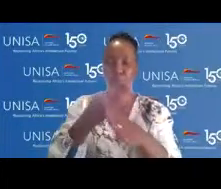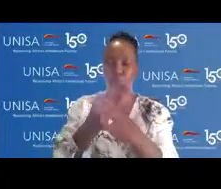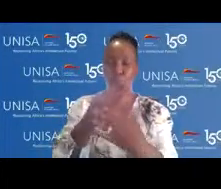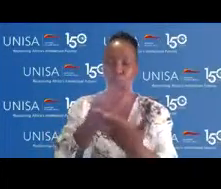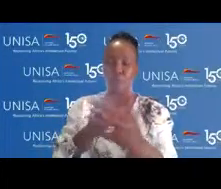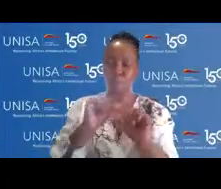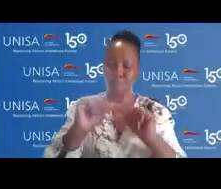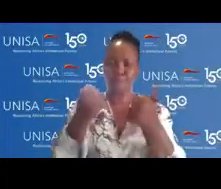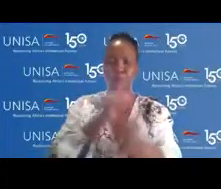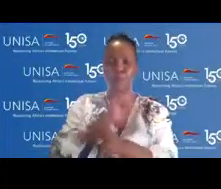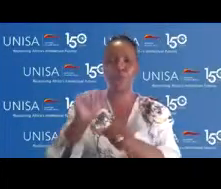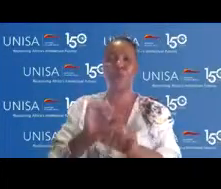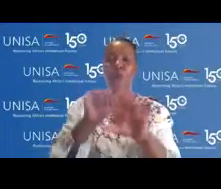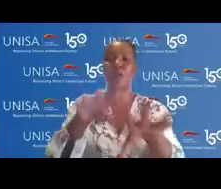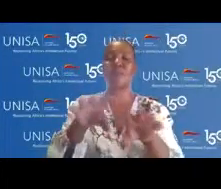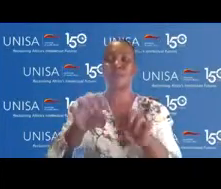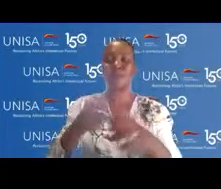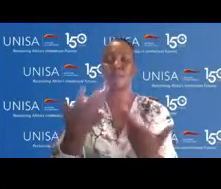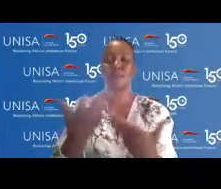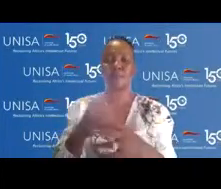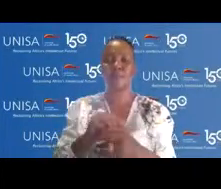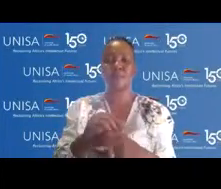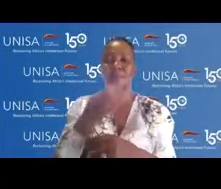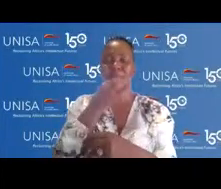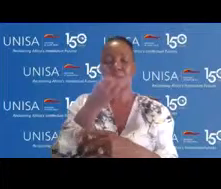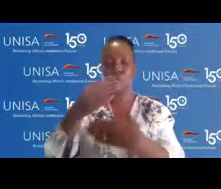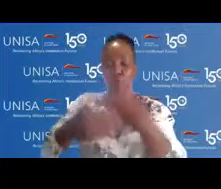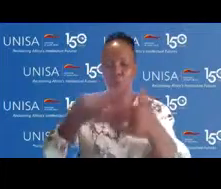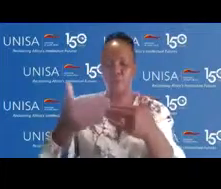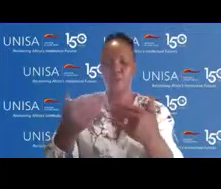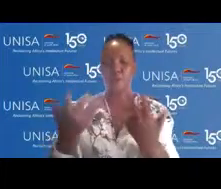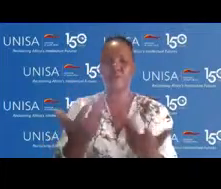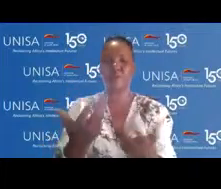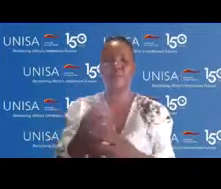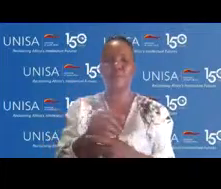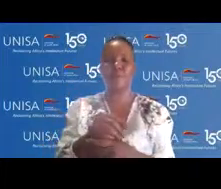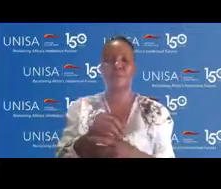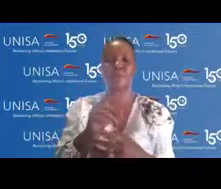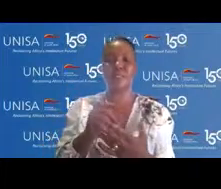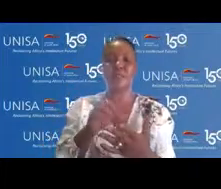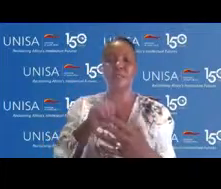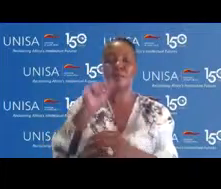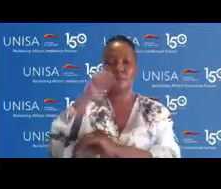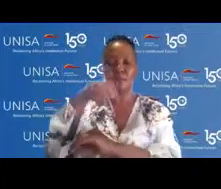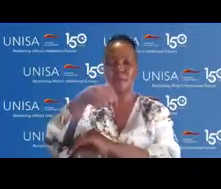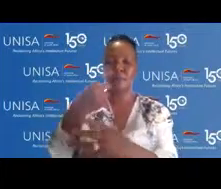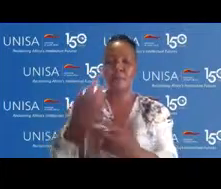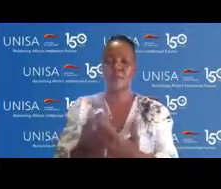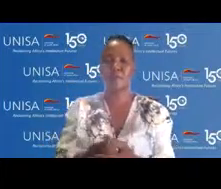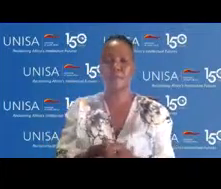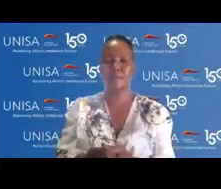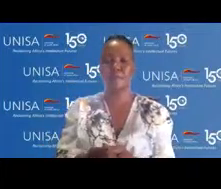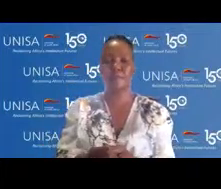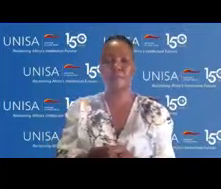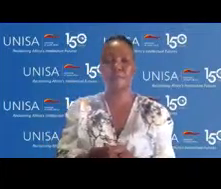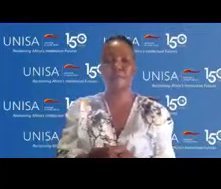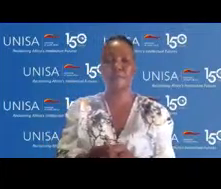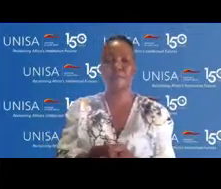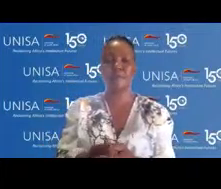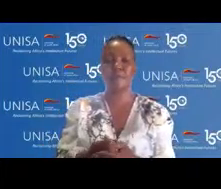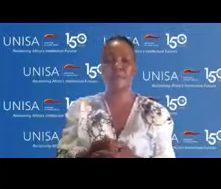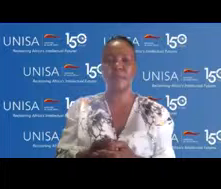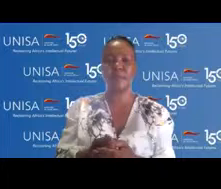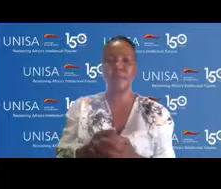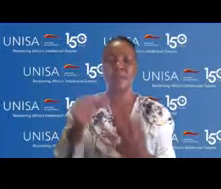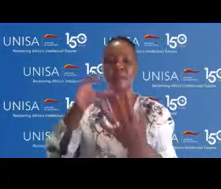exam. Then I'm just going to say continue. I'm just going to say yes. I'm going to select my life